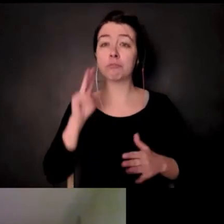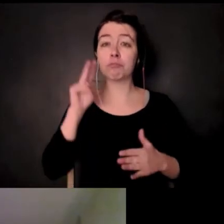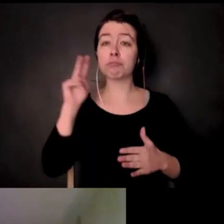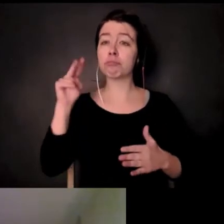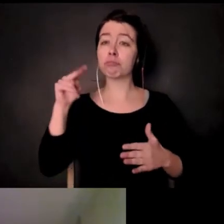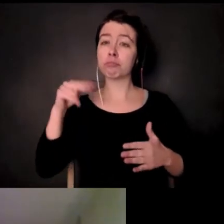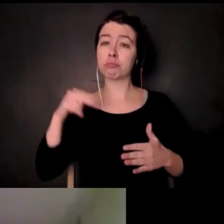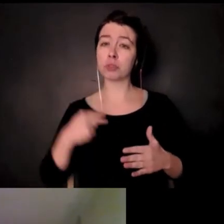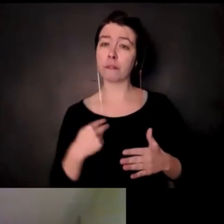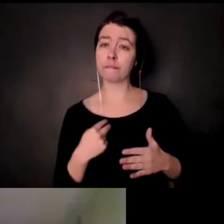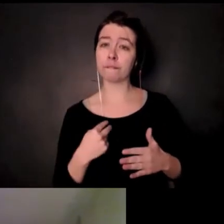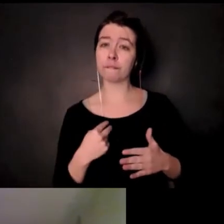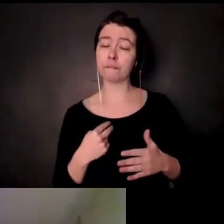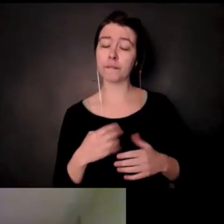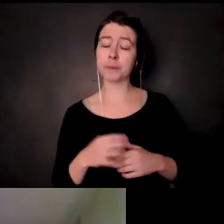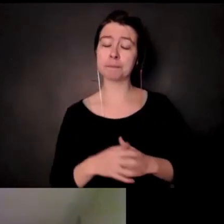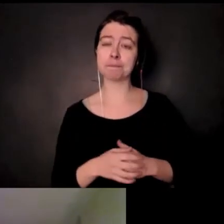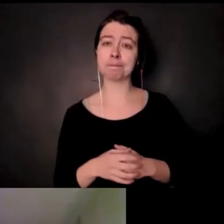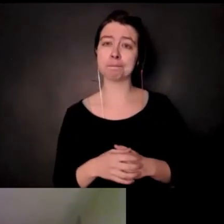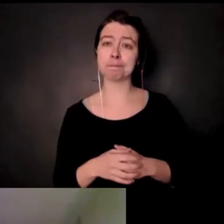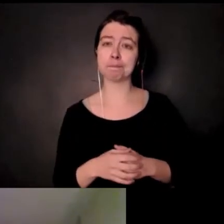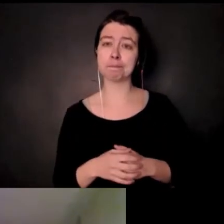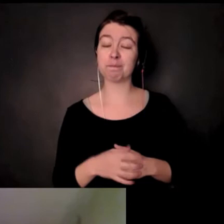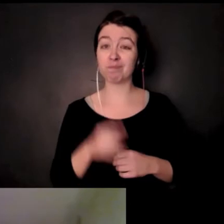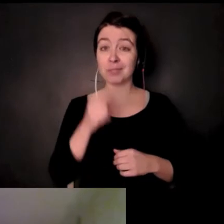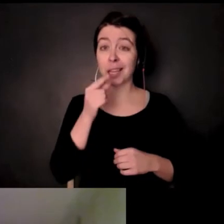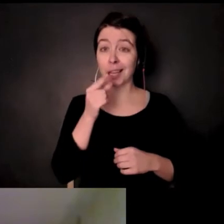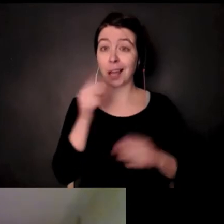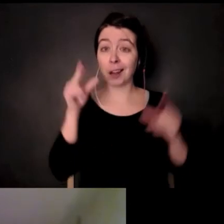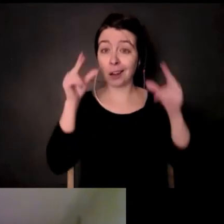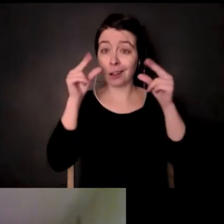Taking a moment. You can close your eyes if that helps. You don't have to.